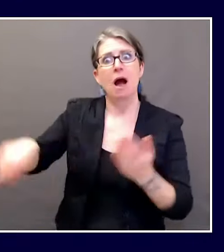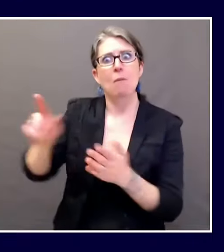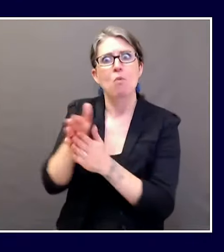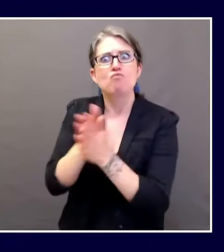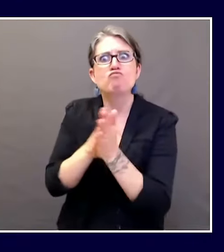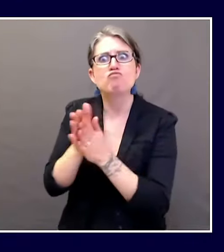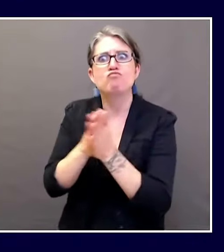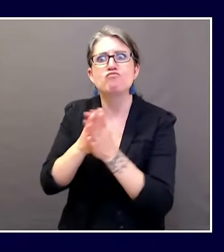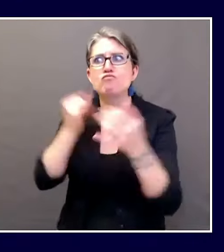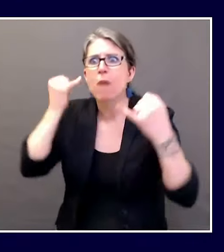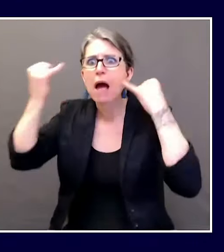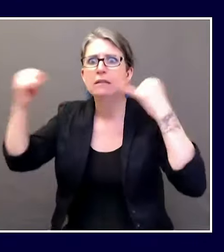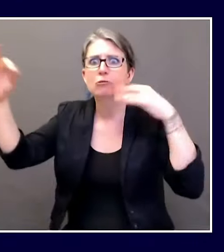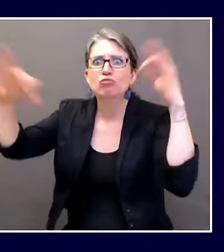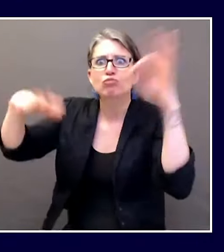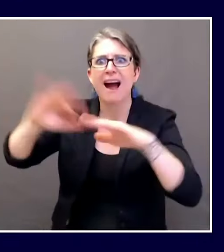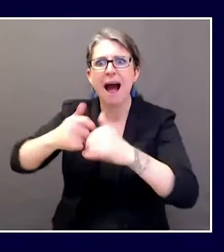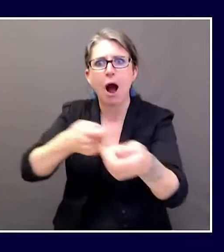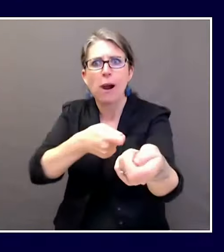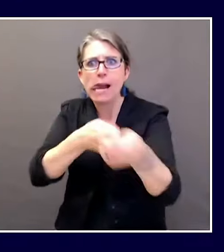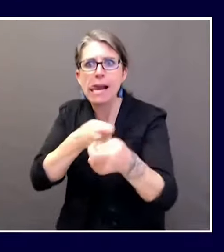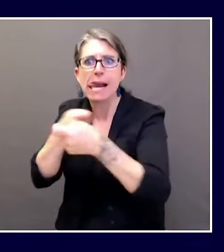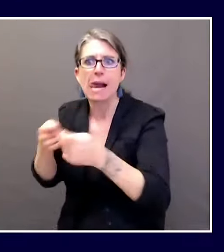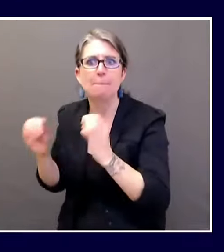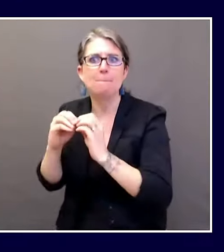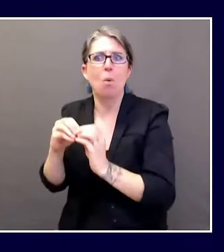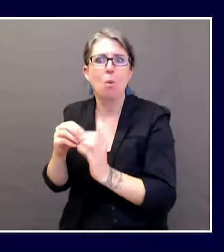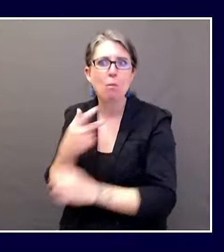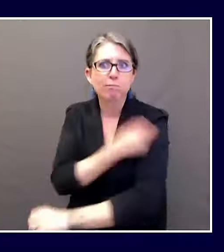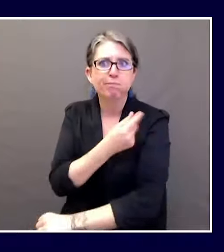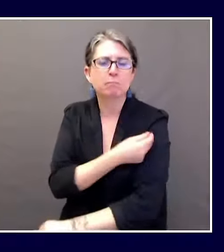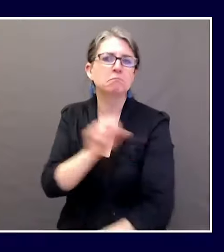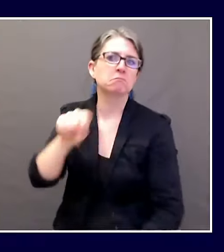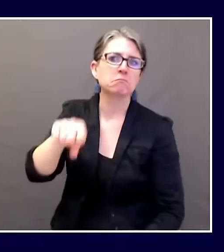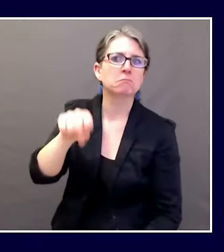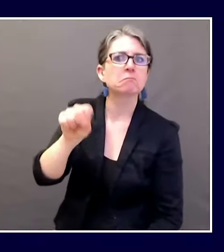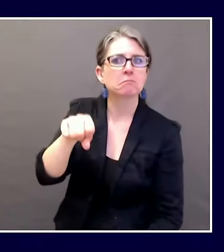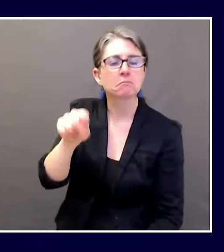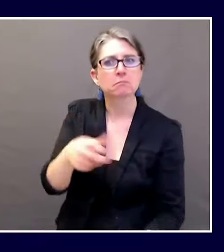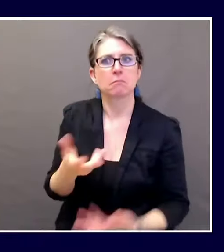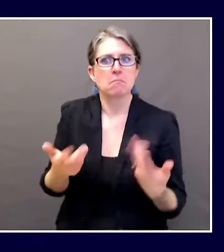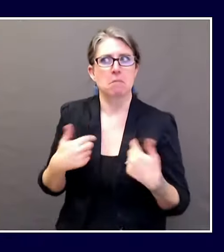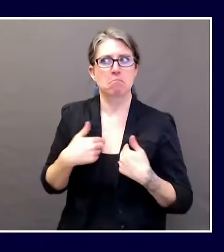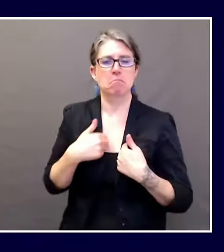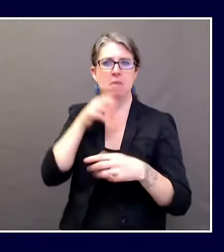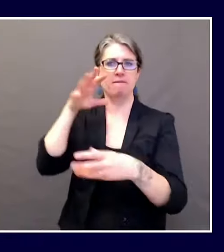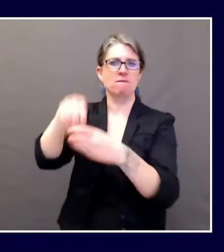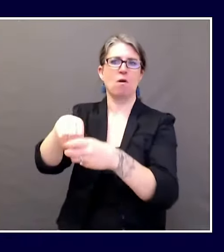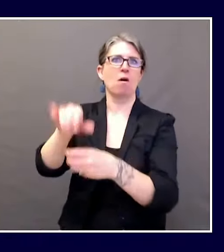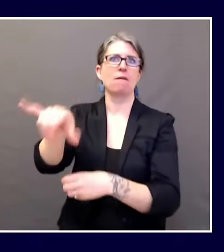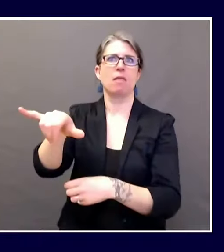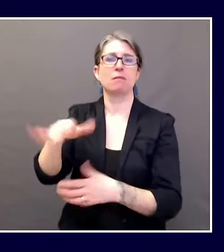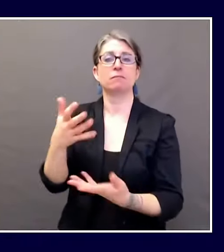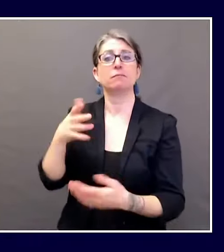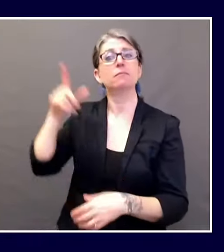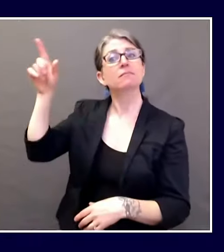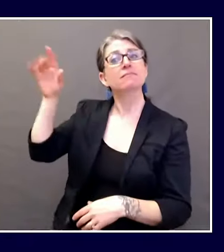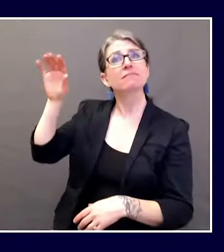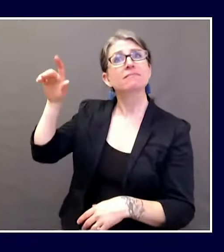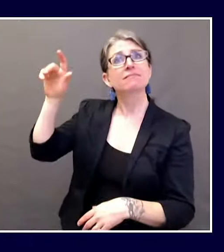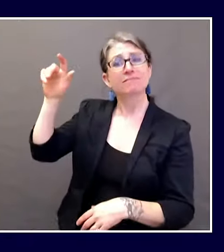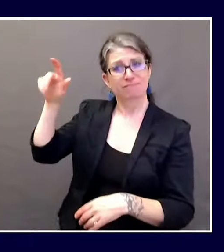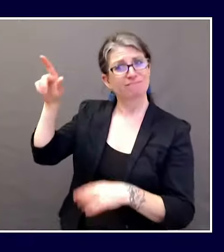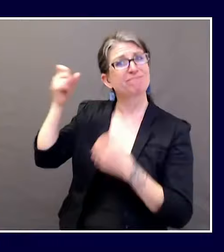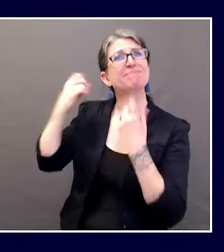but we are starting to see these things. Again, most notably, as a lot of folks are aware, at the national level with Krispy Kreme just in the recent